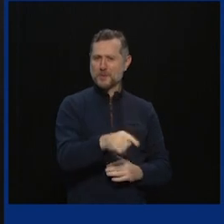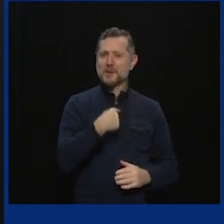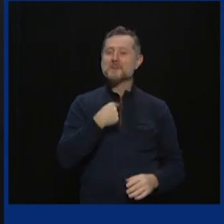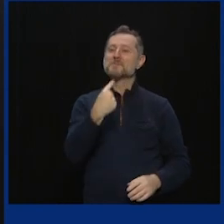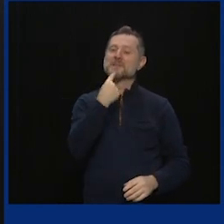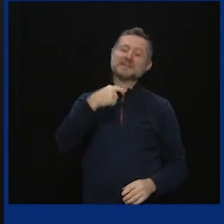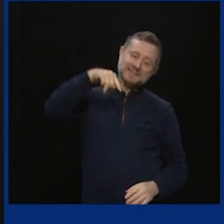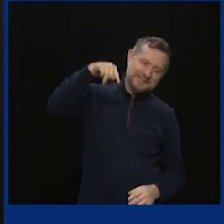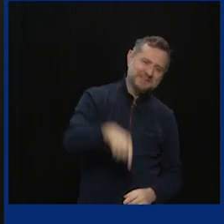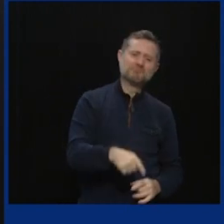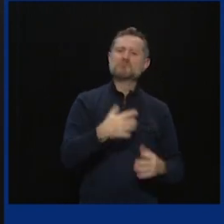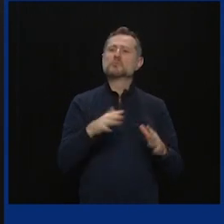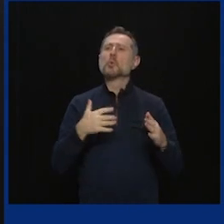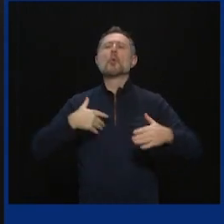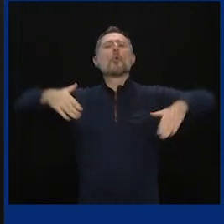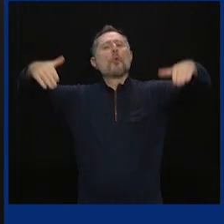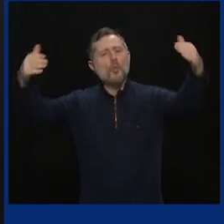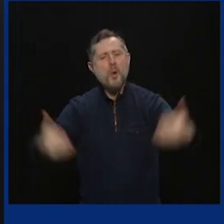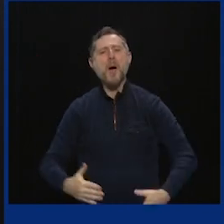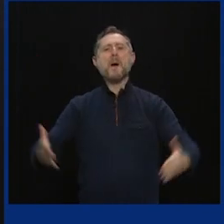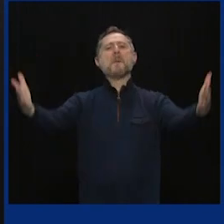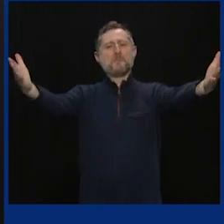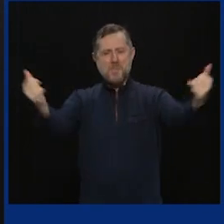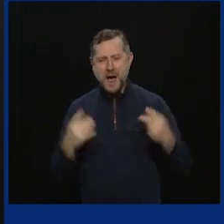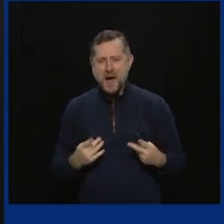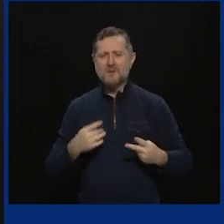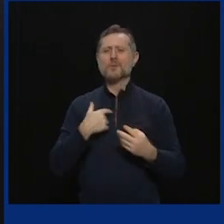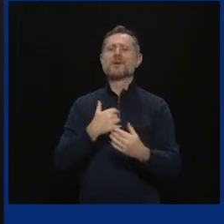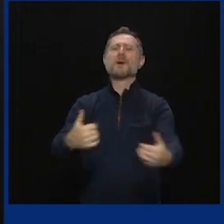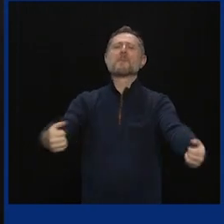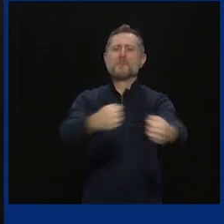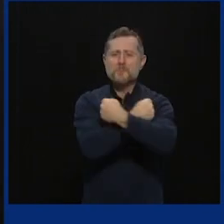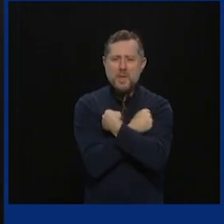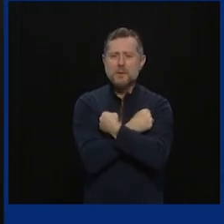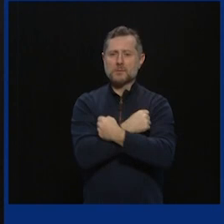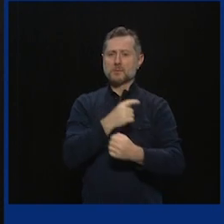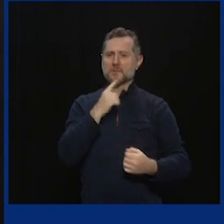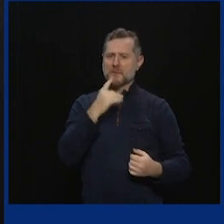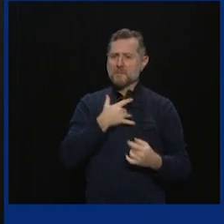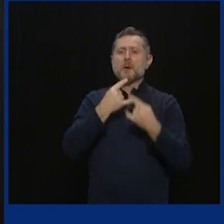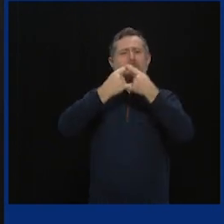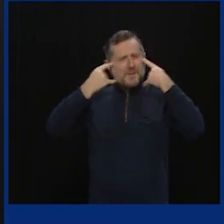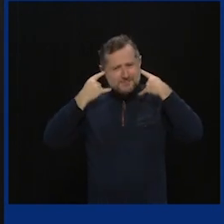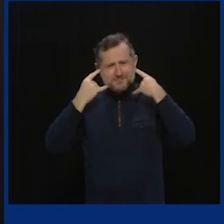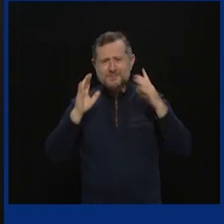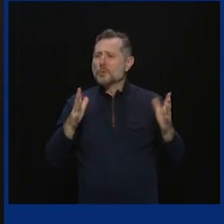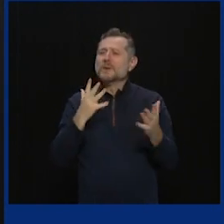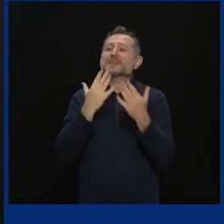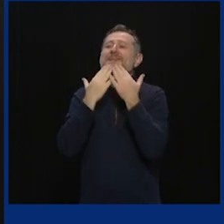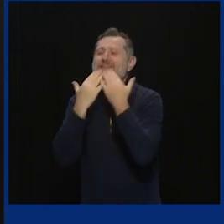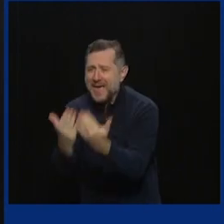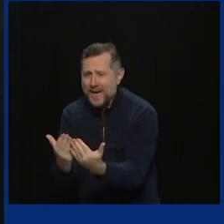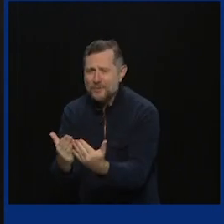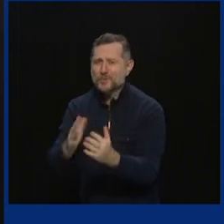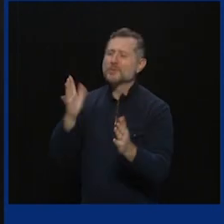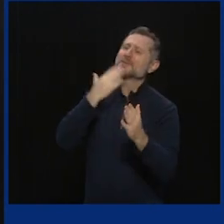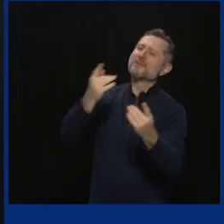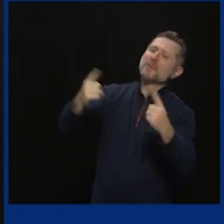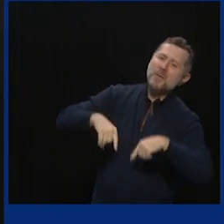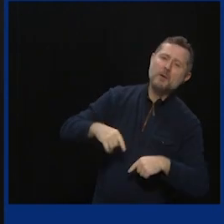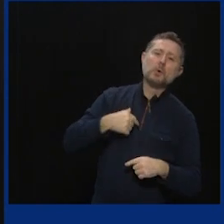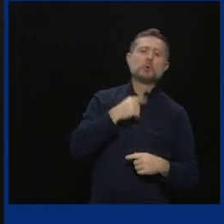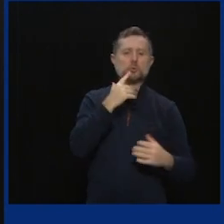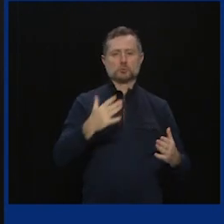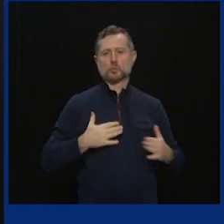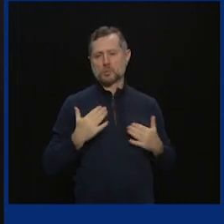want to welcome them back, give everybody a hug as long as they have masks on, and say thank you, thank you, thank you for being here. And I'm so grateful that